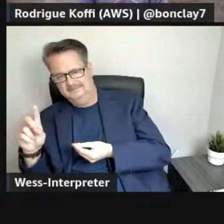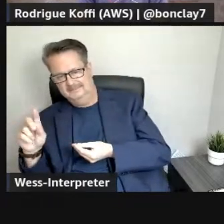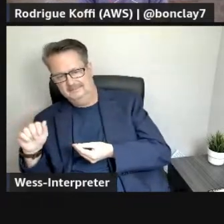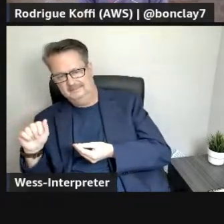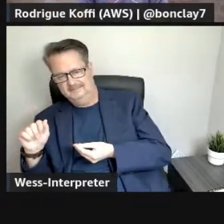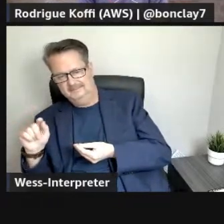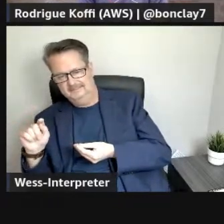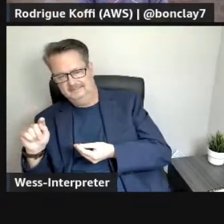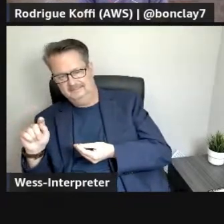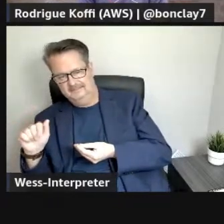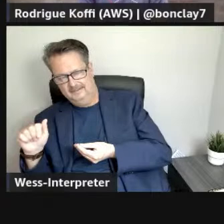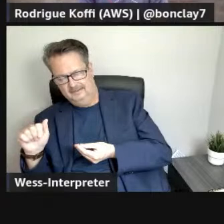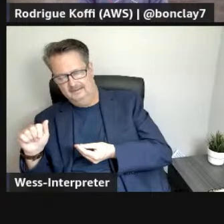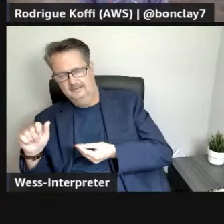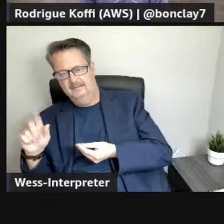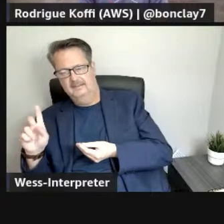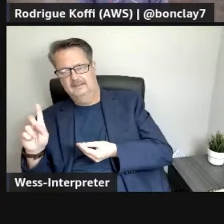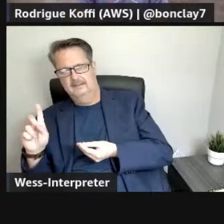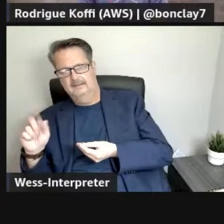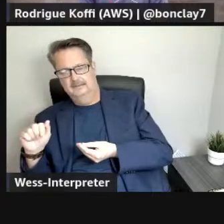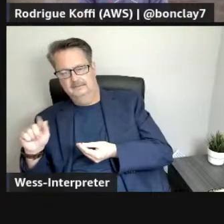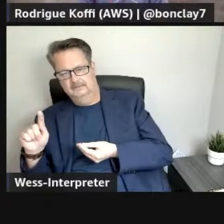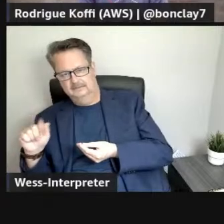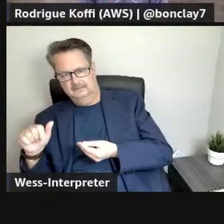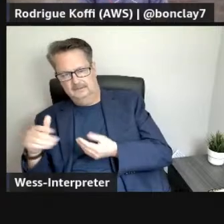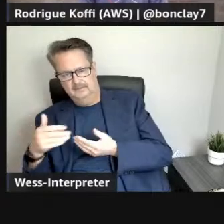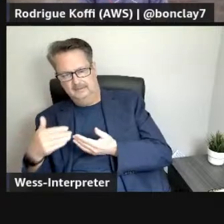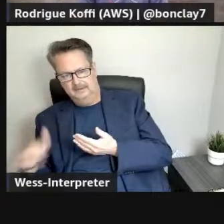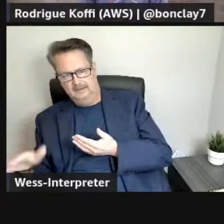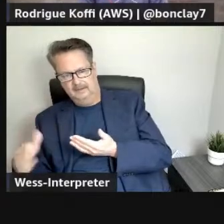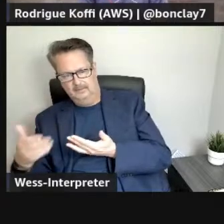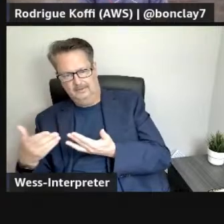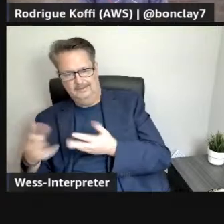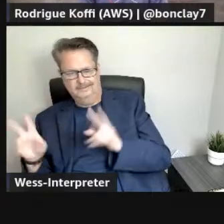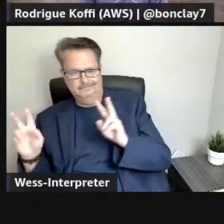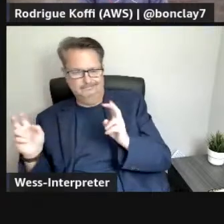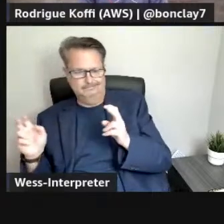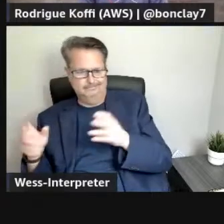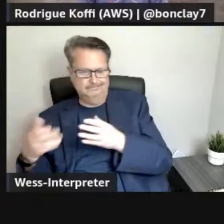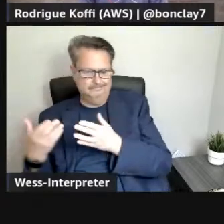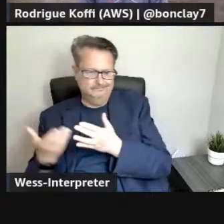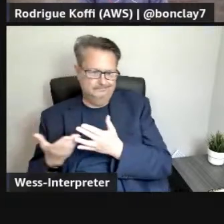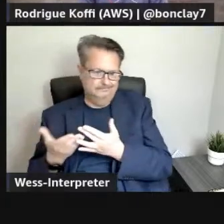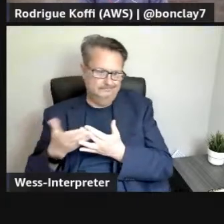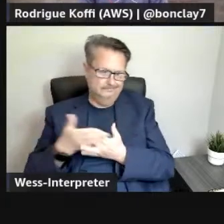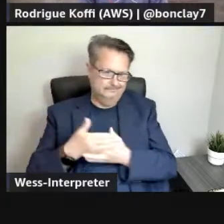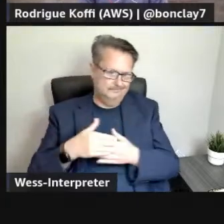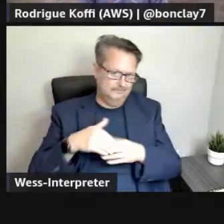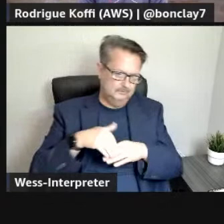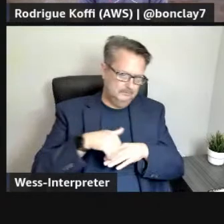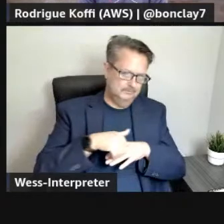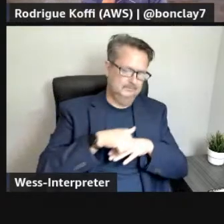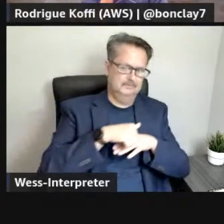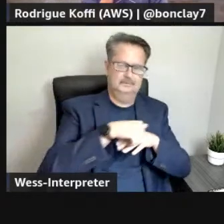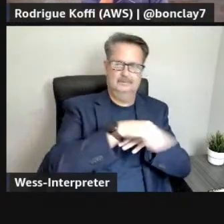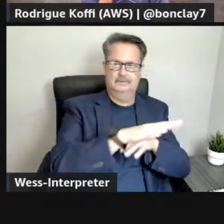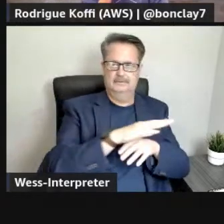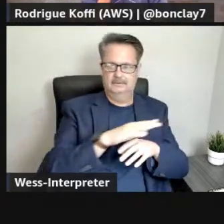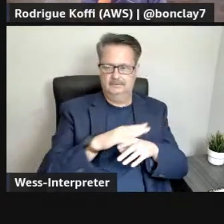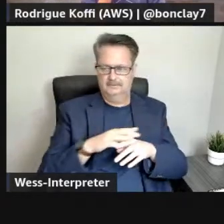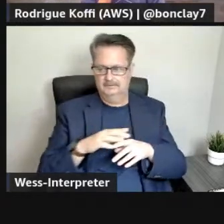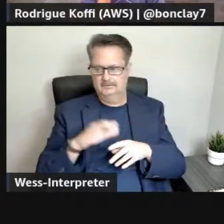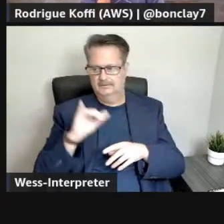and then the collector, the central collector or the gateway collector, if you want to call it that way, is responsible for sending those signals to